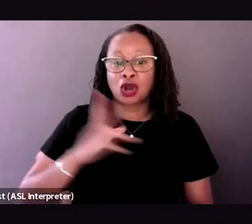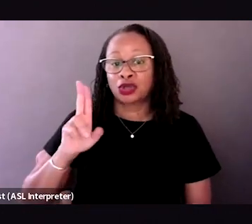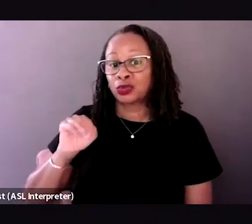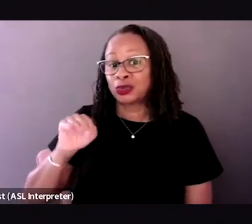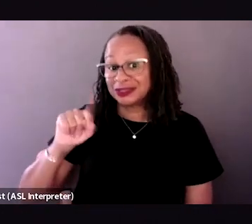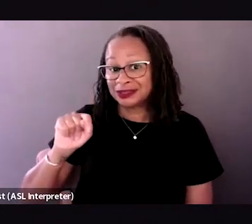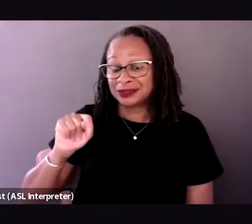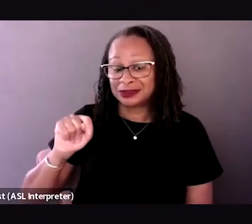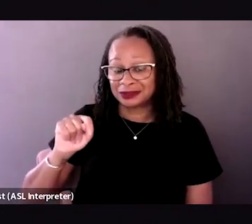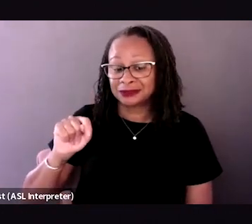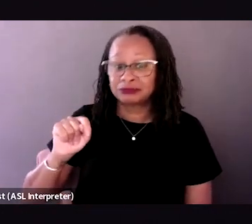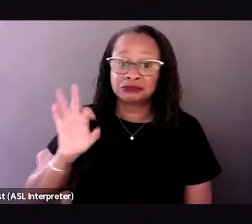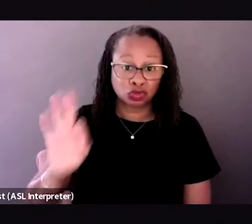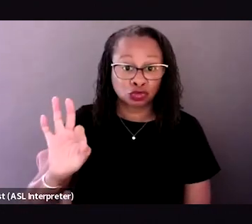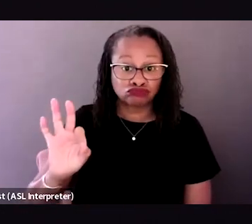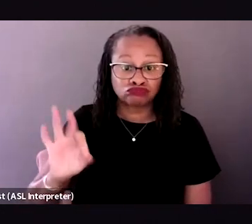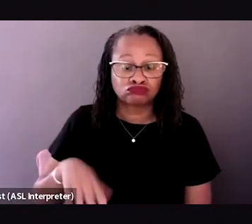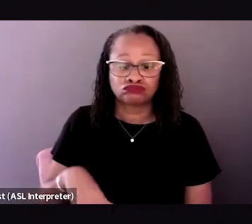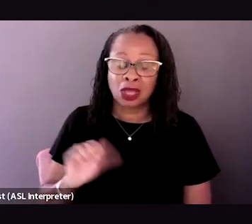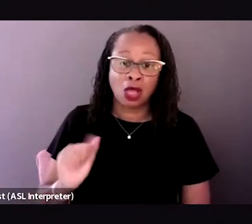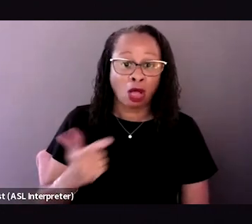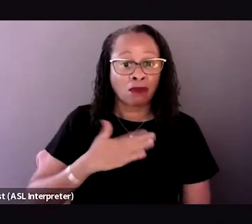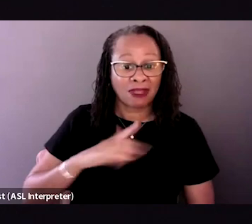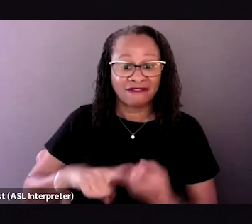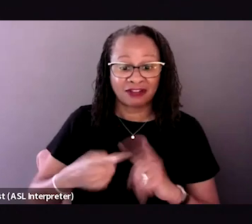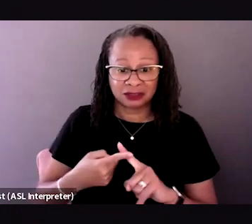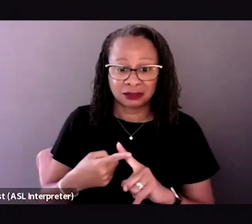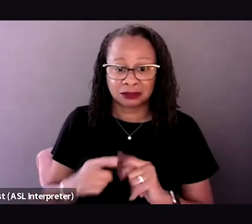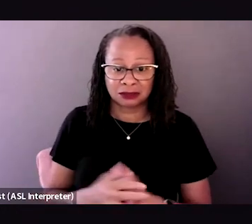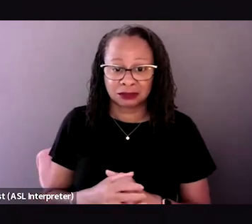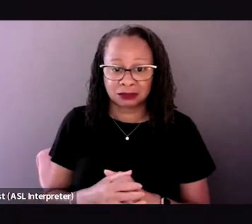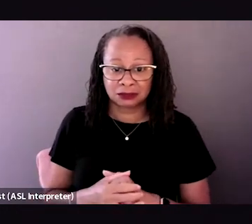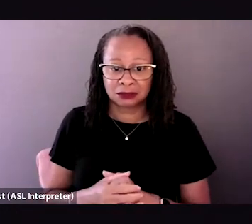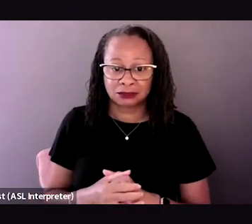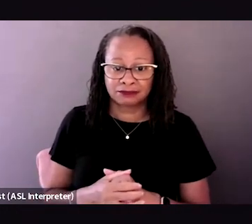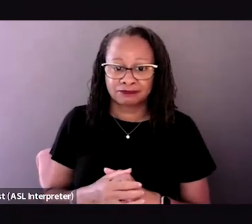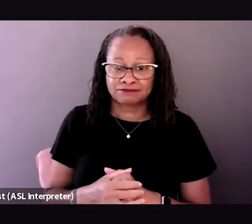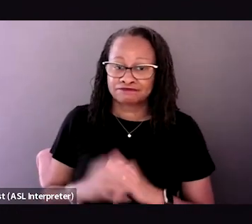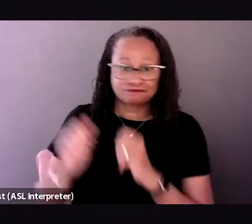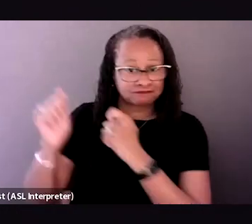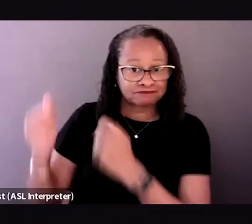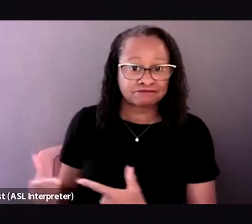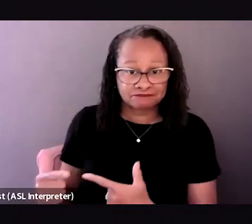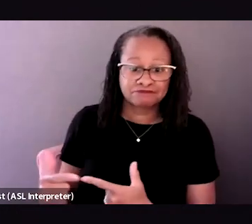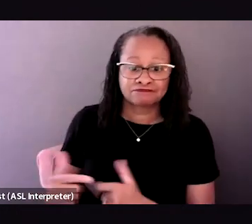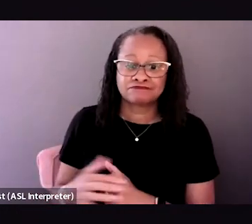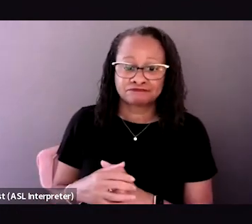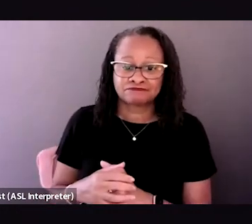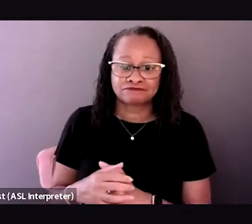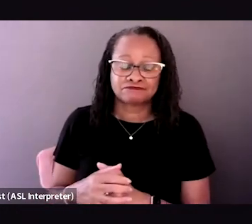Our unit is good. All my friends, all